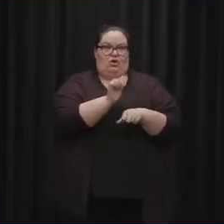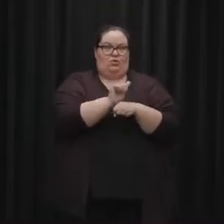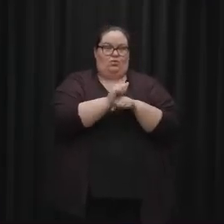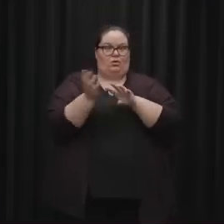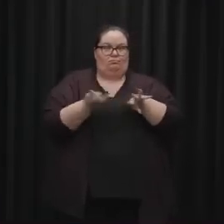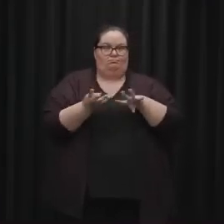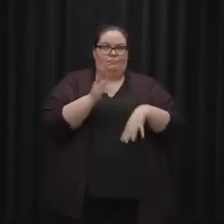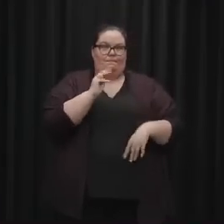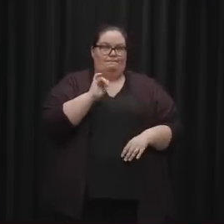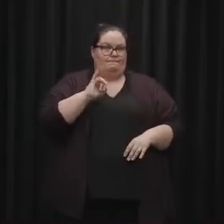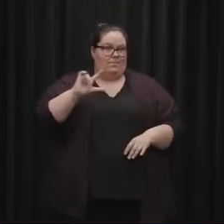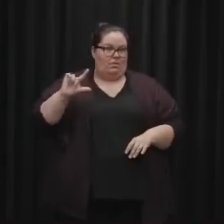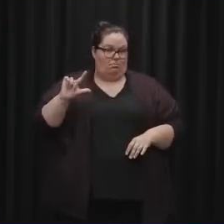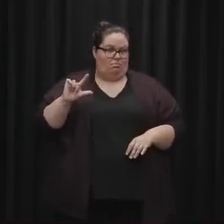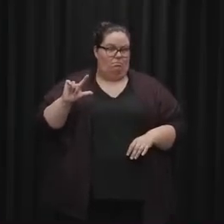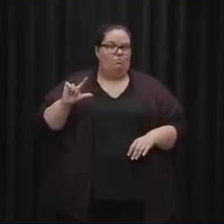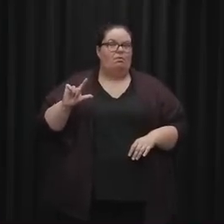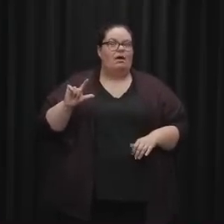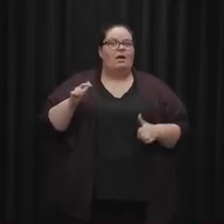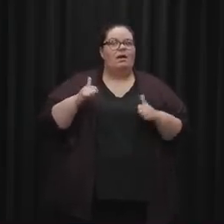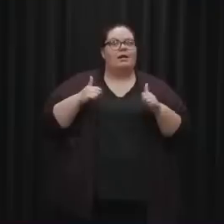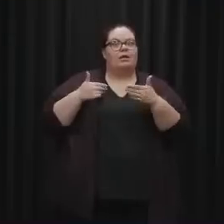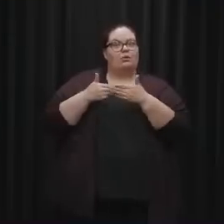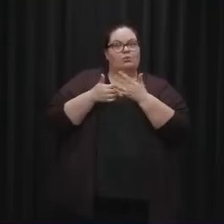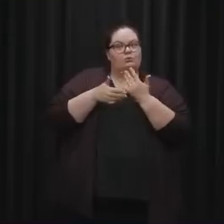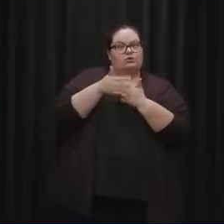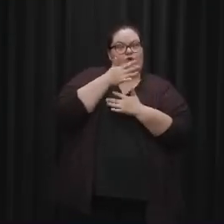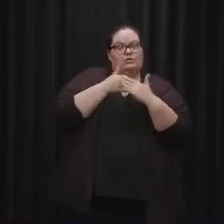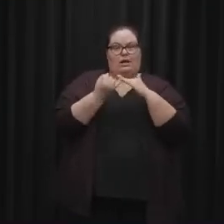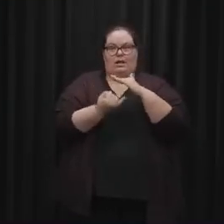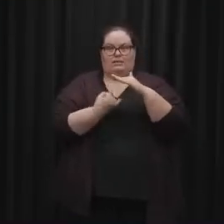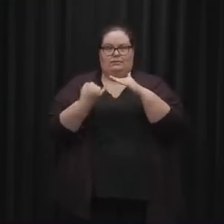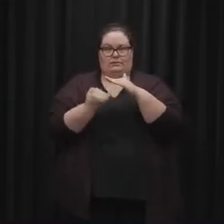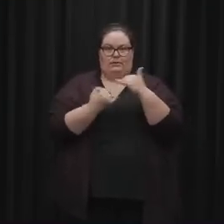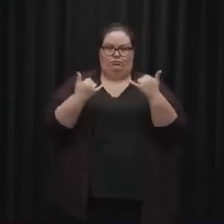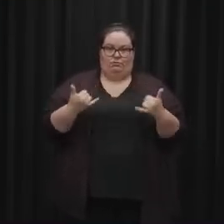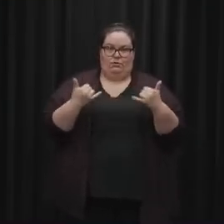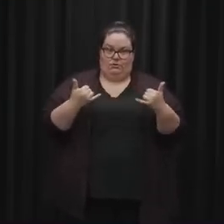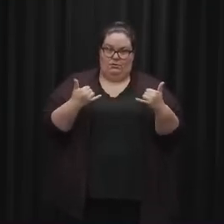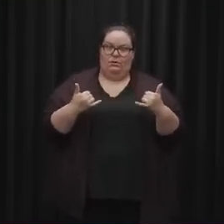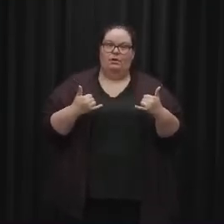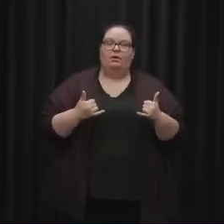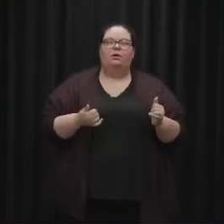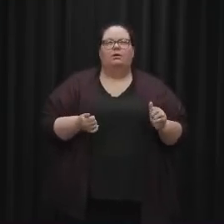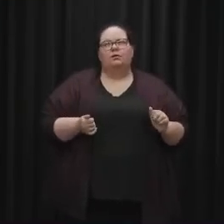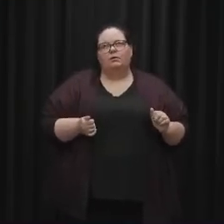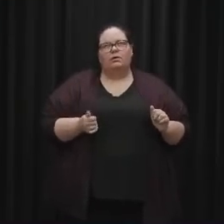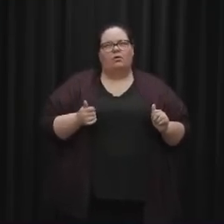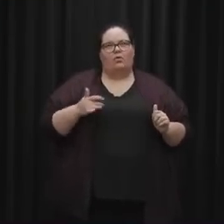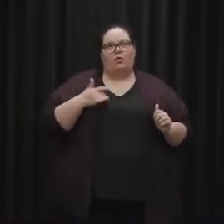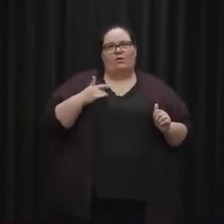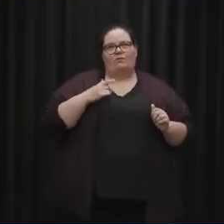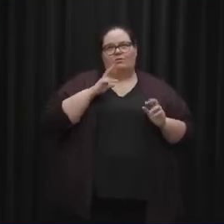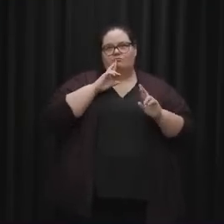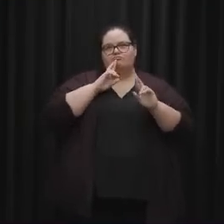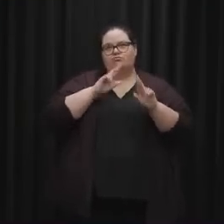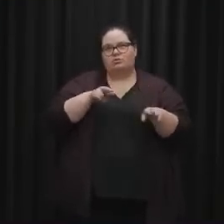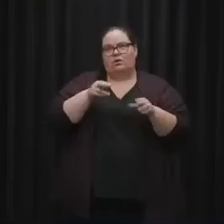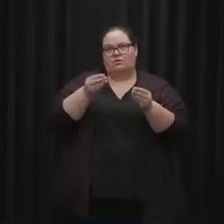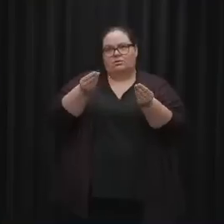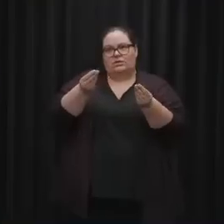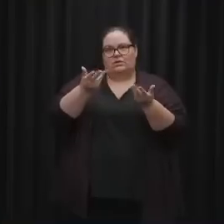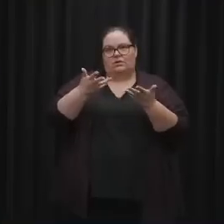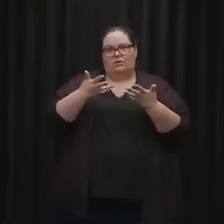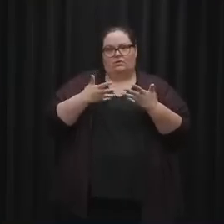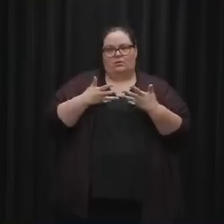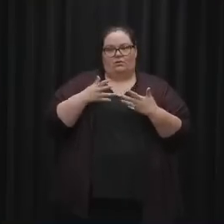and my understanding is that any close contacts are self-isolating at the moment, and we should be getting the results back for any of